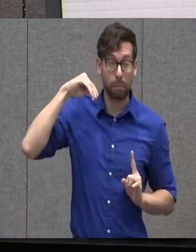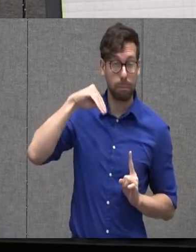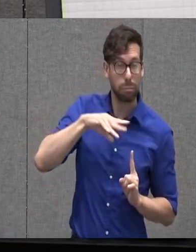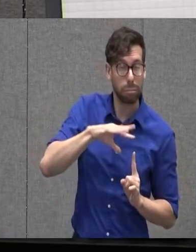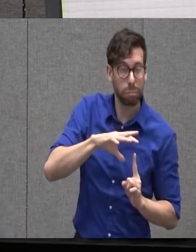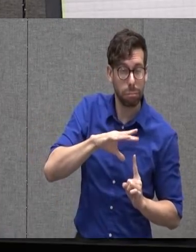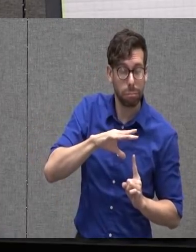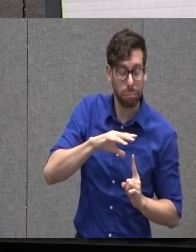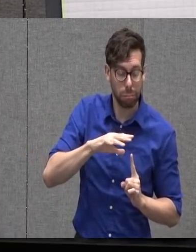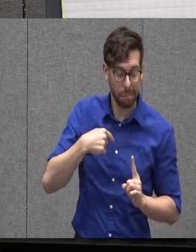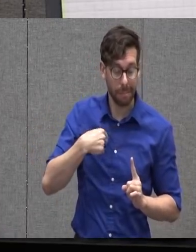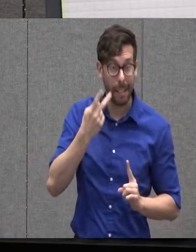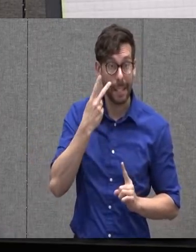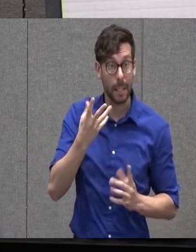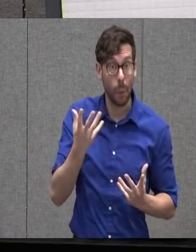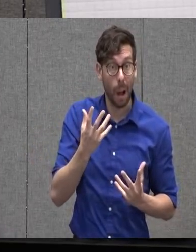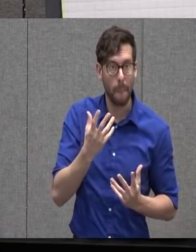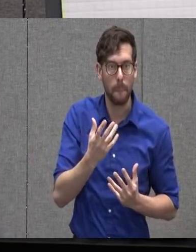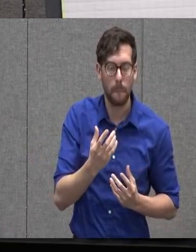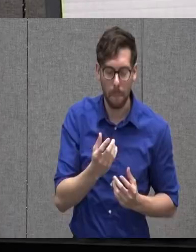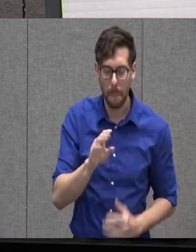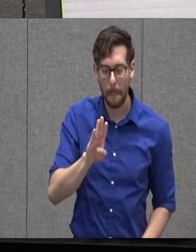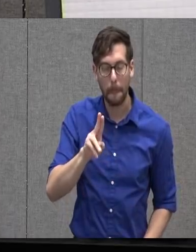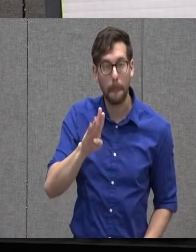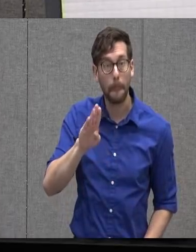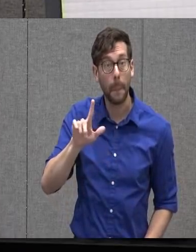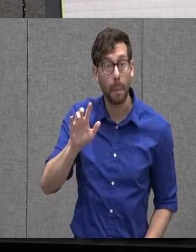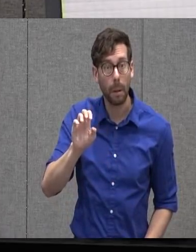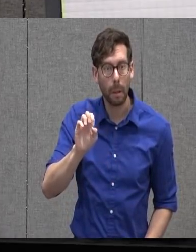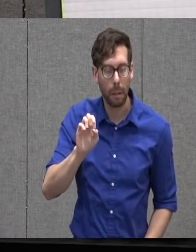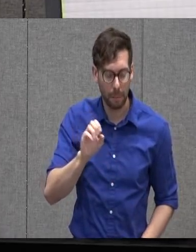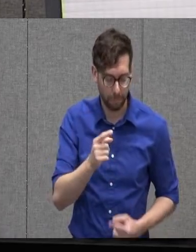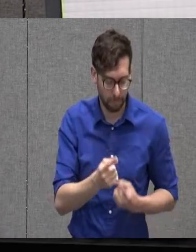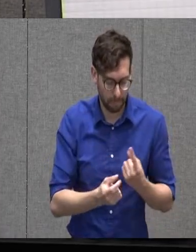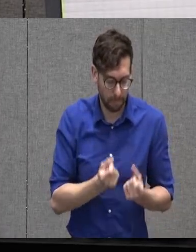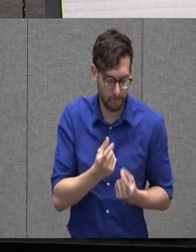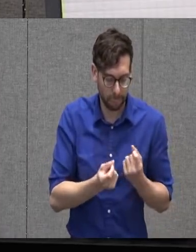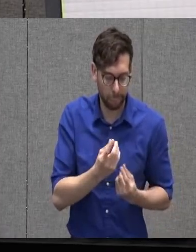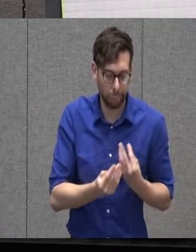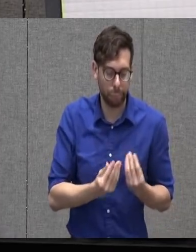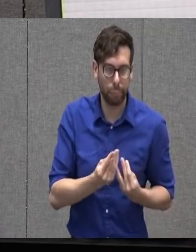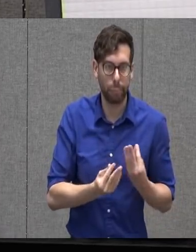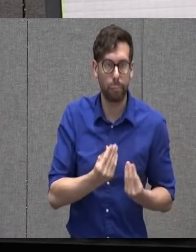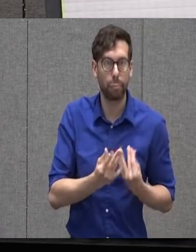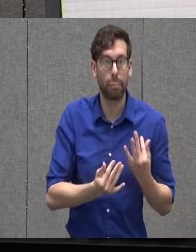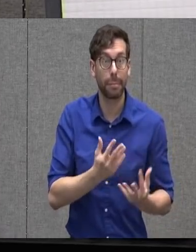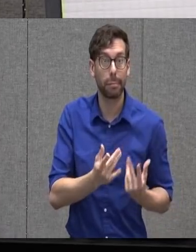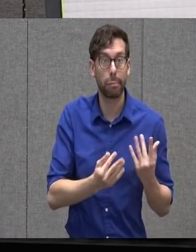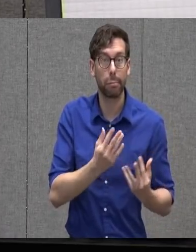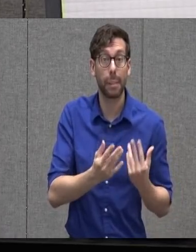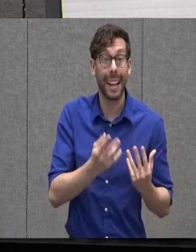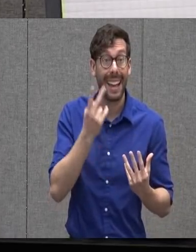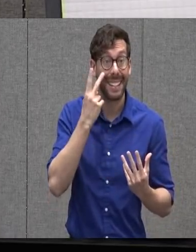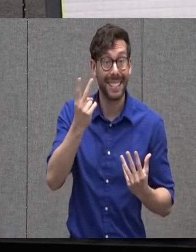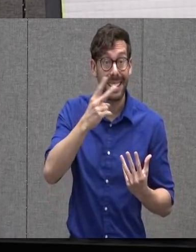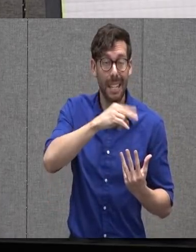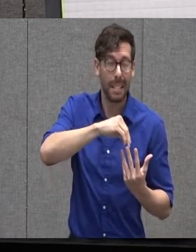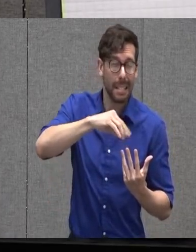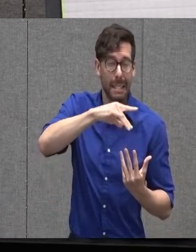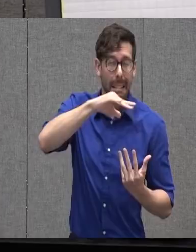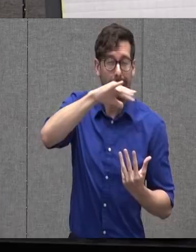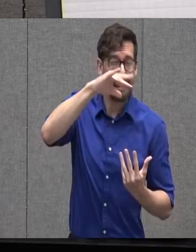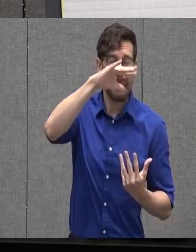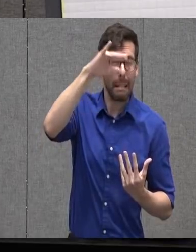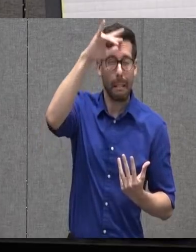start to see steam. Maybe I feel heat coming from the pot that I'm near, from